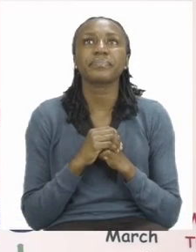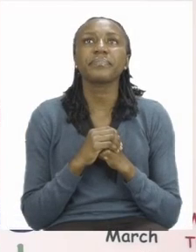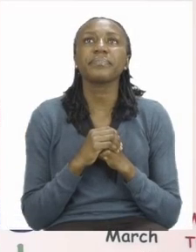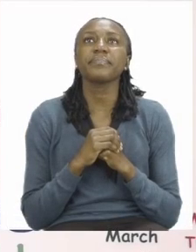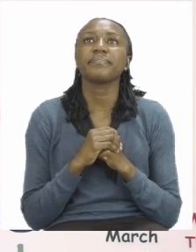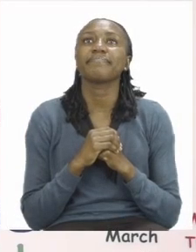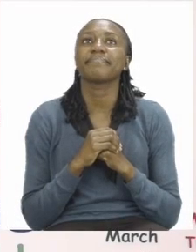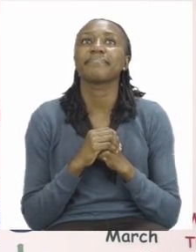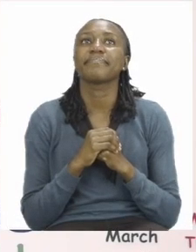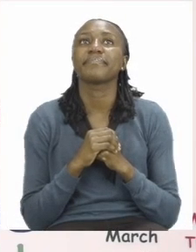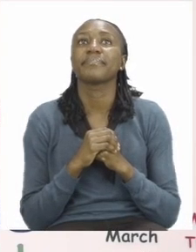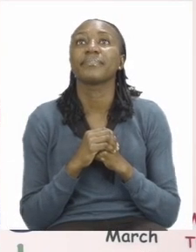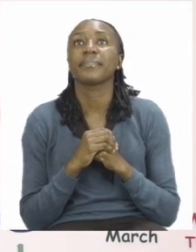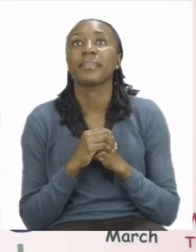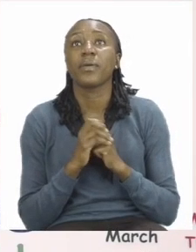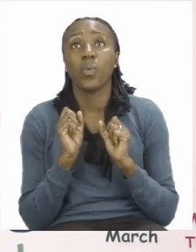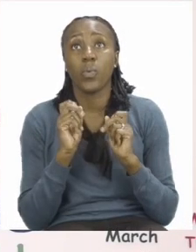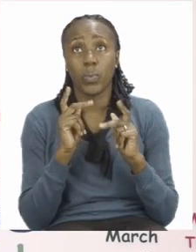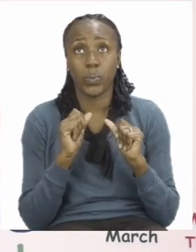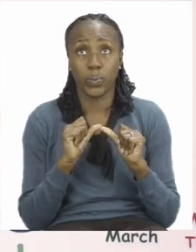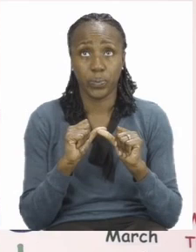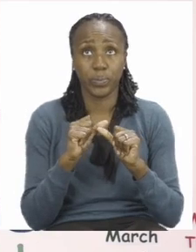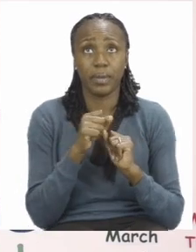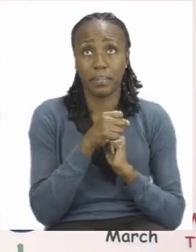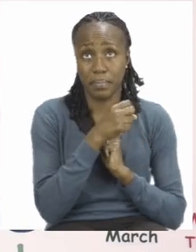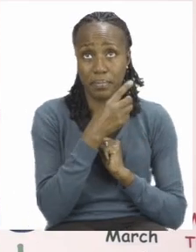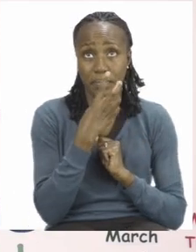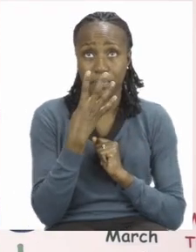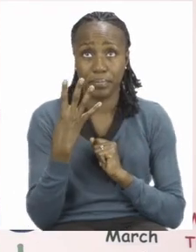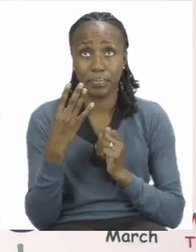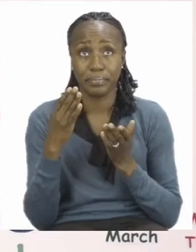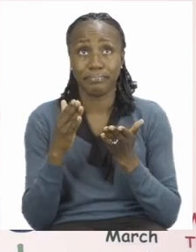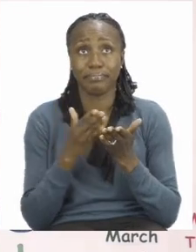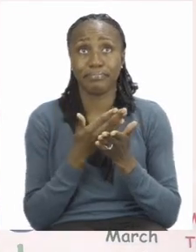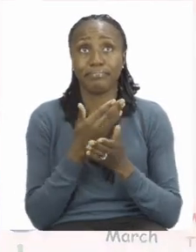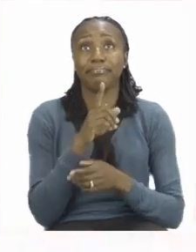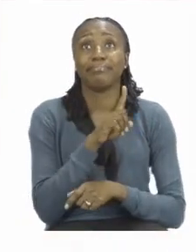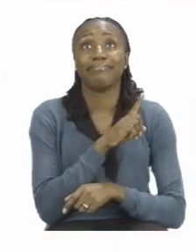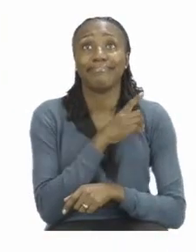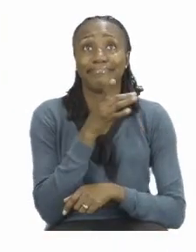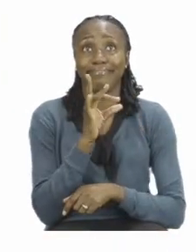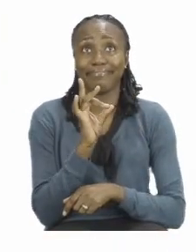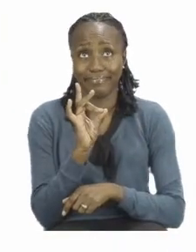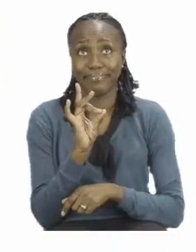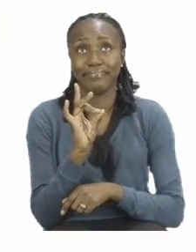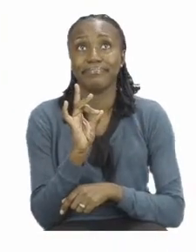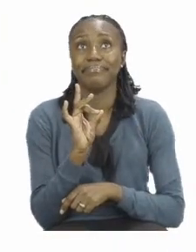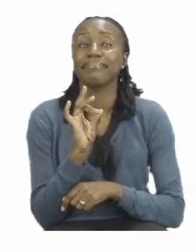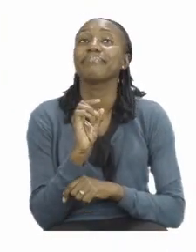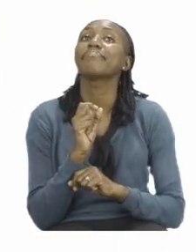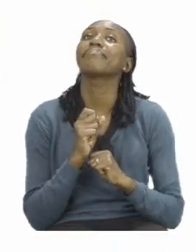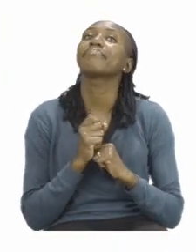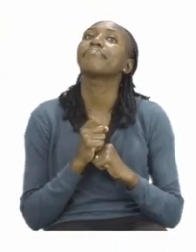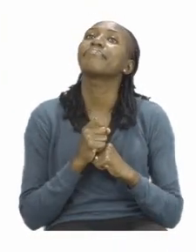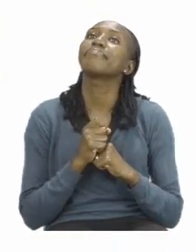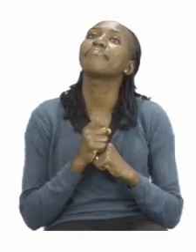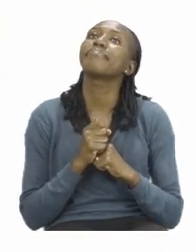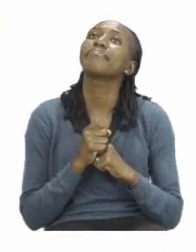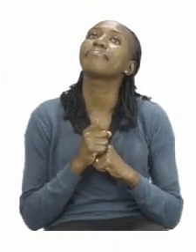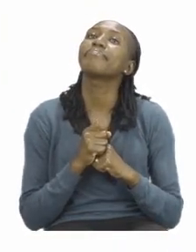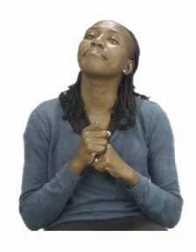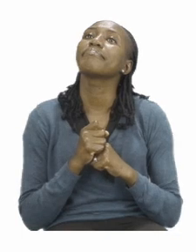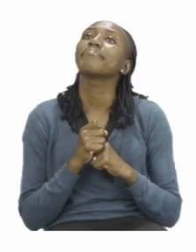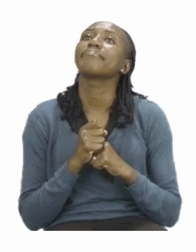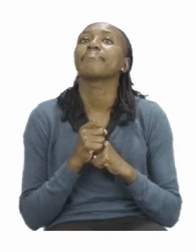Boys and girls, now we're going to move on to some mathematics on page 18. On page 18, we are going